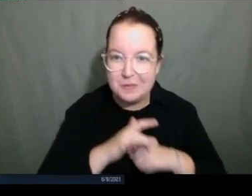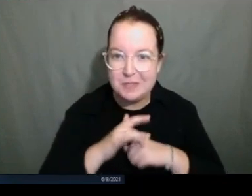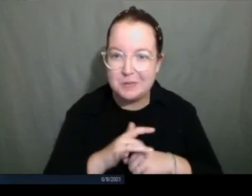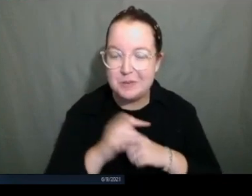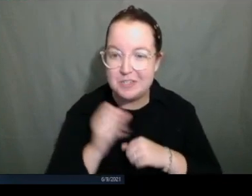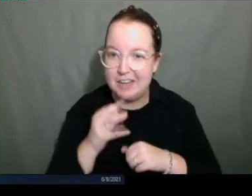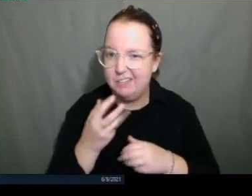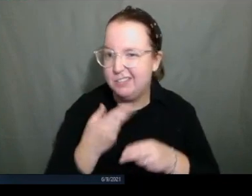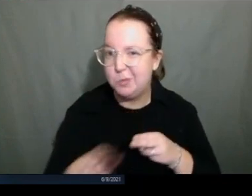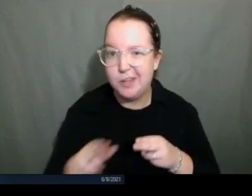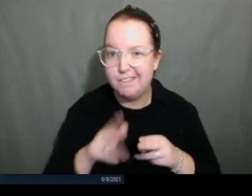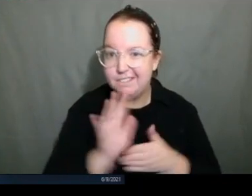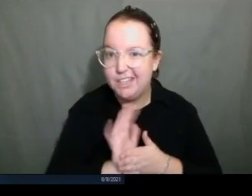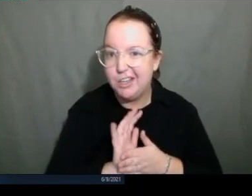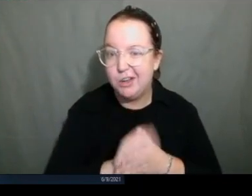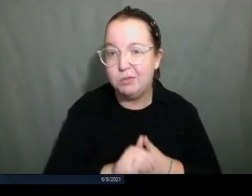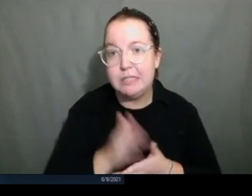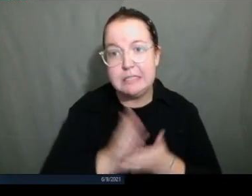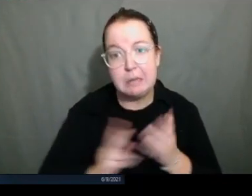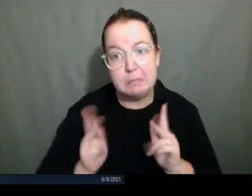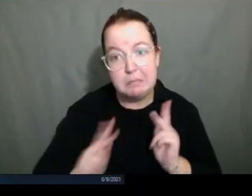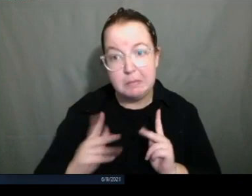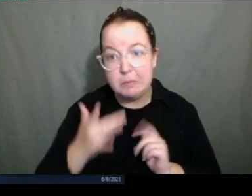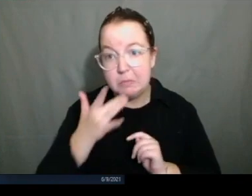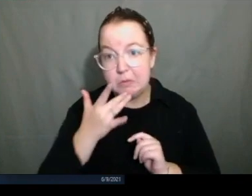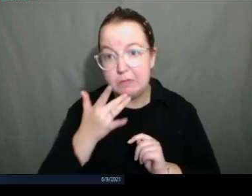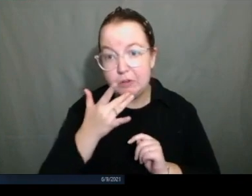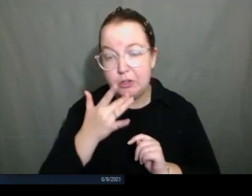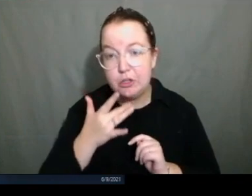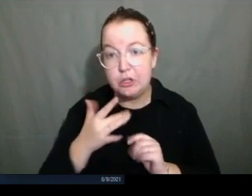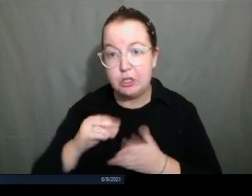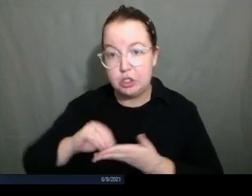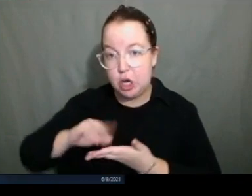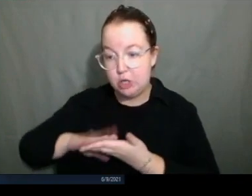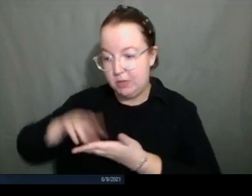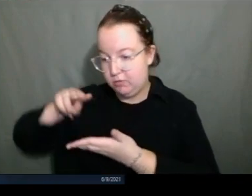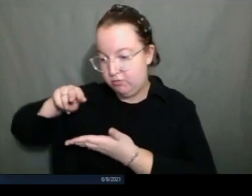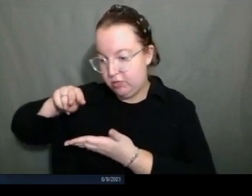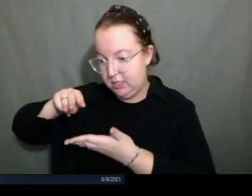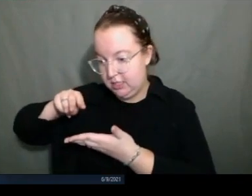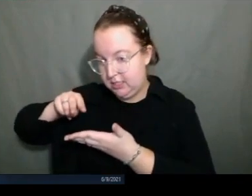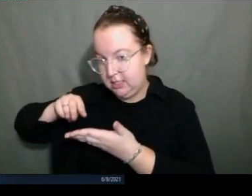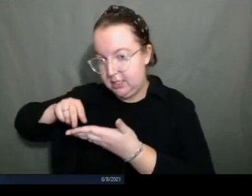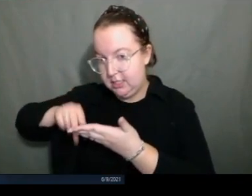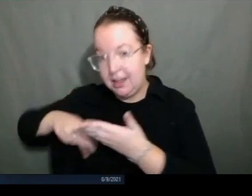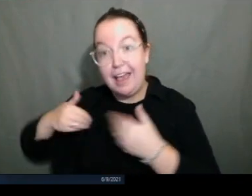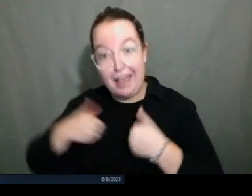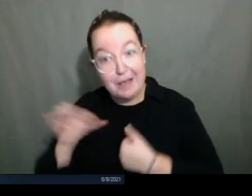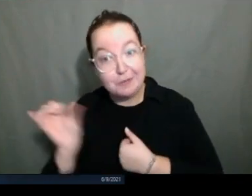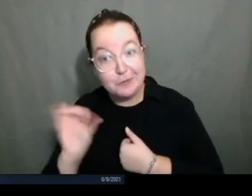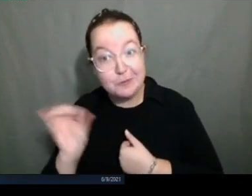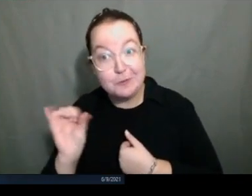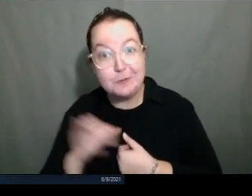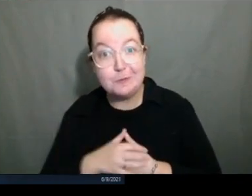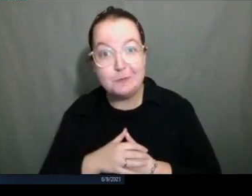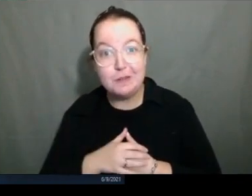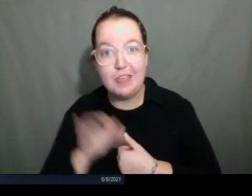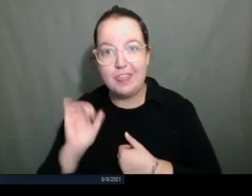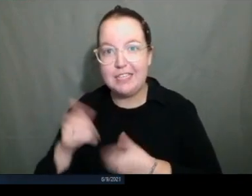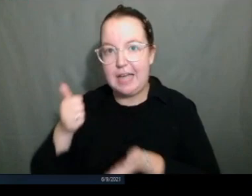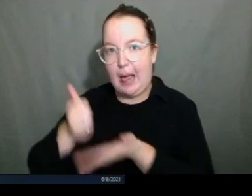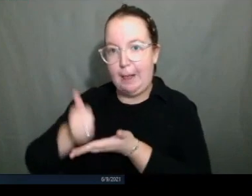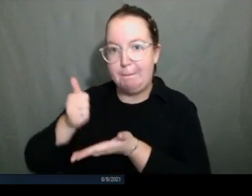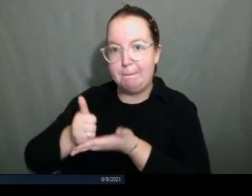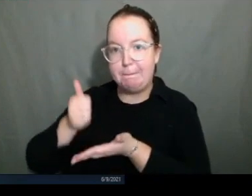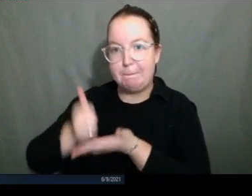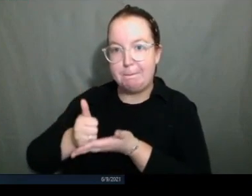quick videos. Some people prefer to look at documents when they have questions, and we also have all of those available under the help menu